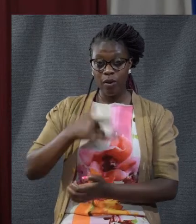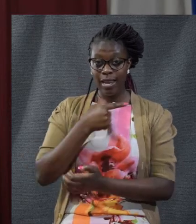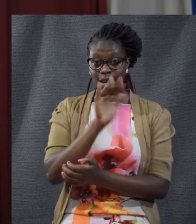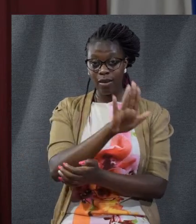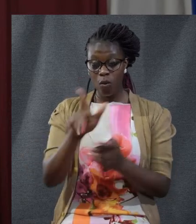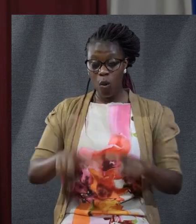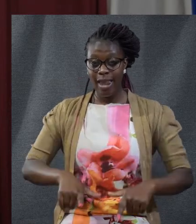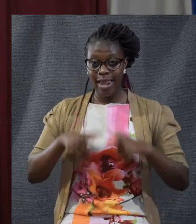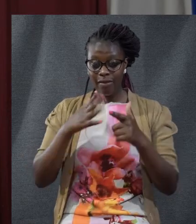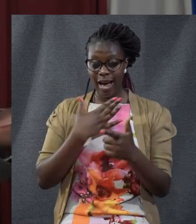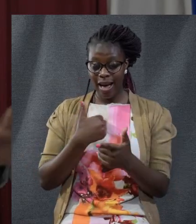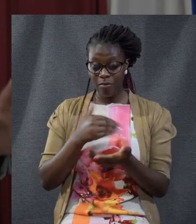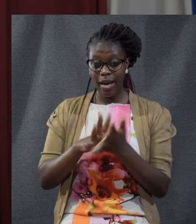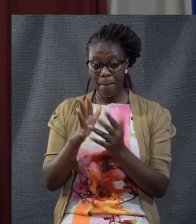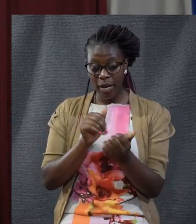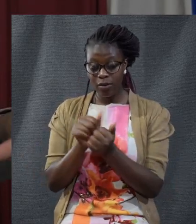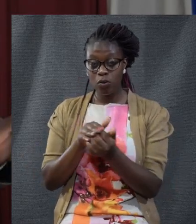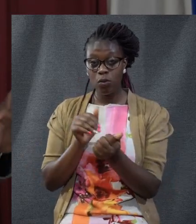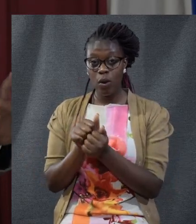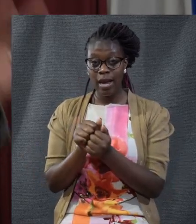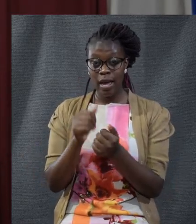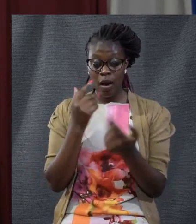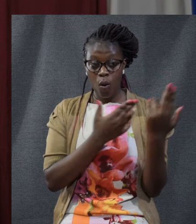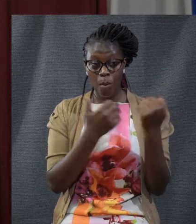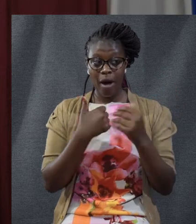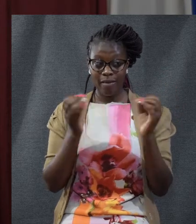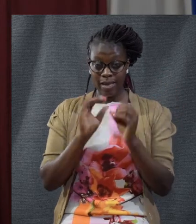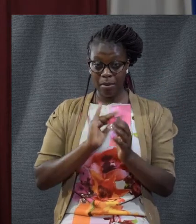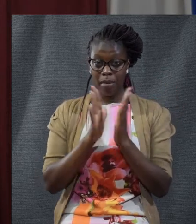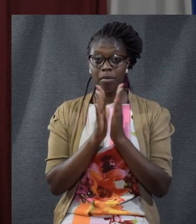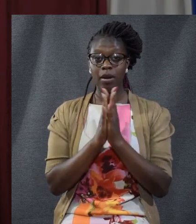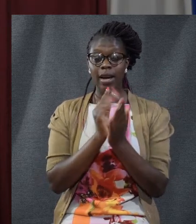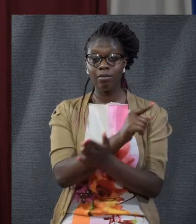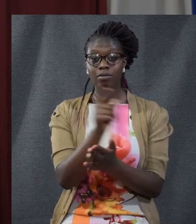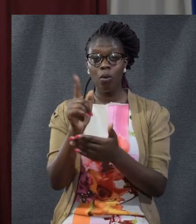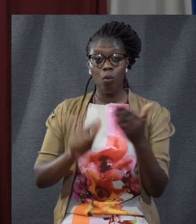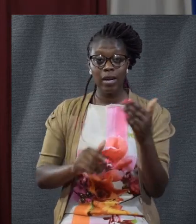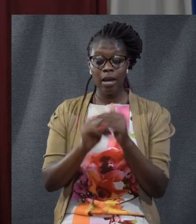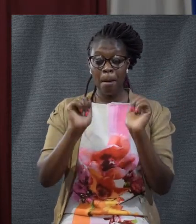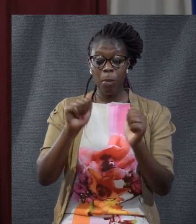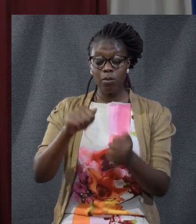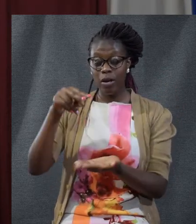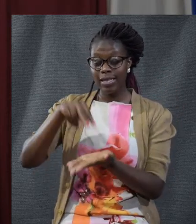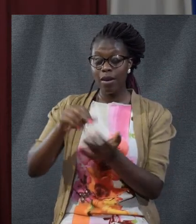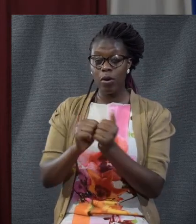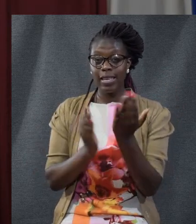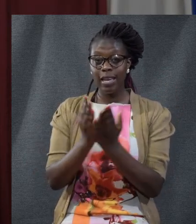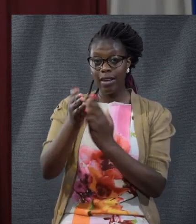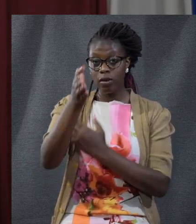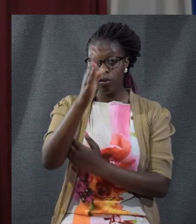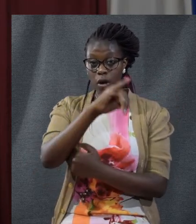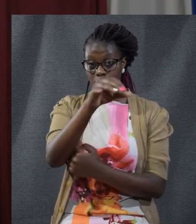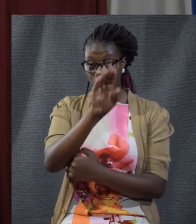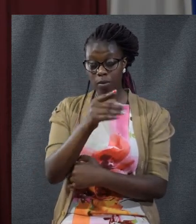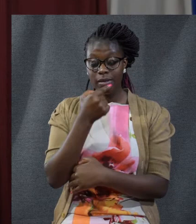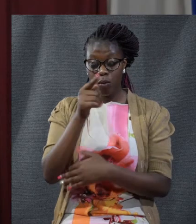feel like your life has just been tattered and destroyed. And there's no hope. My prayer today is that you may stand with the servant of God,